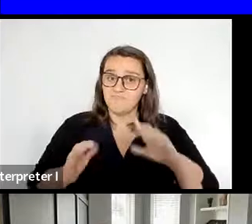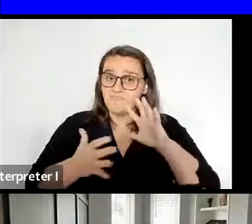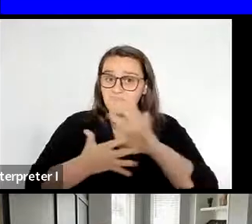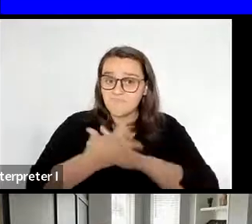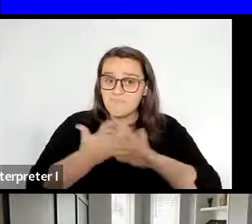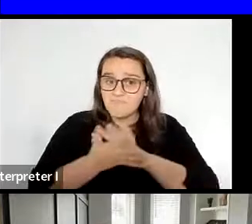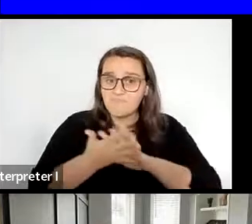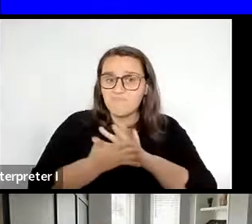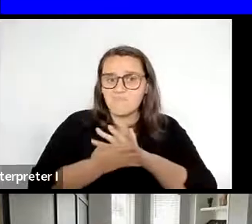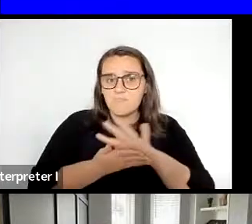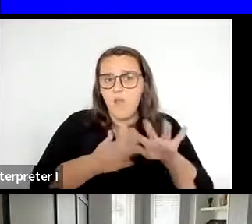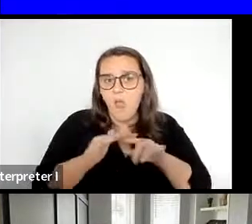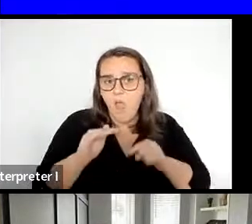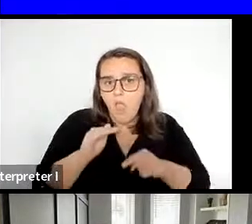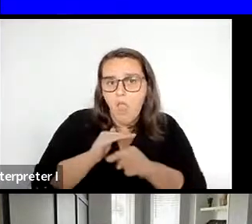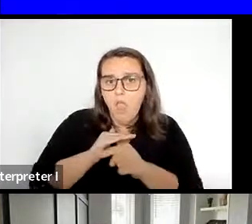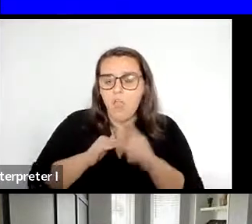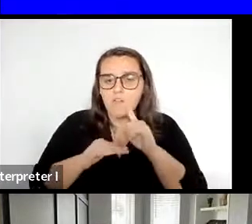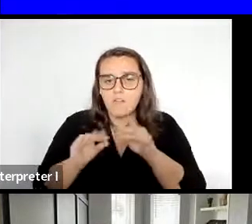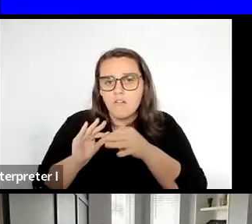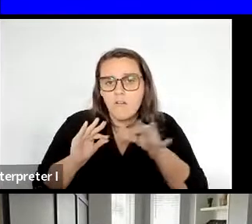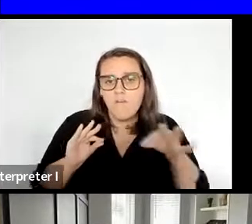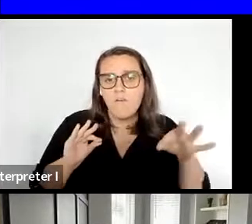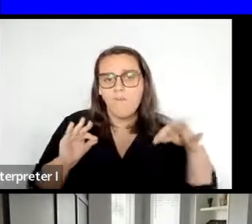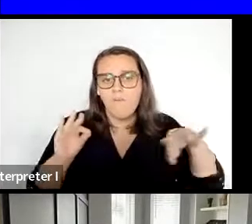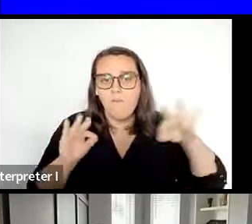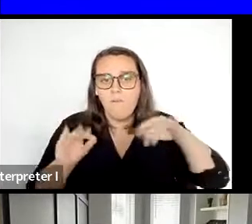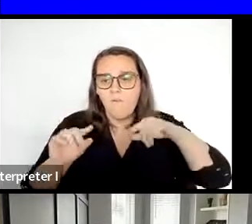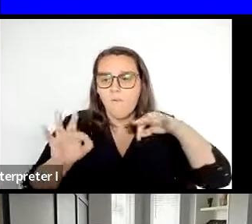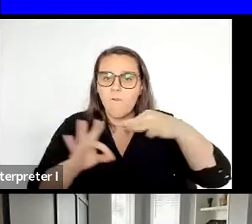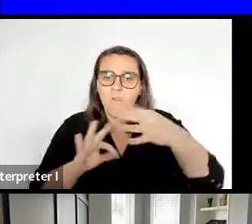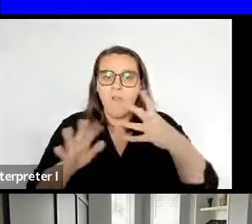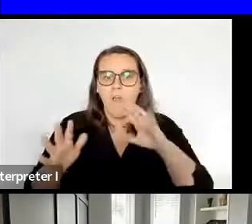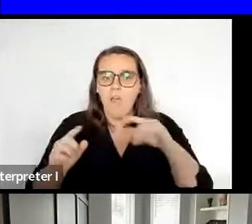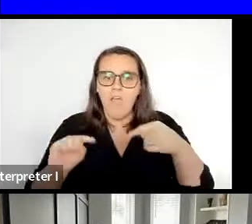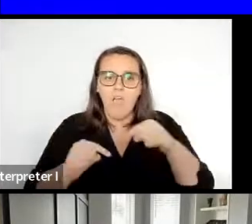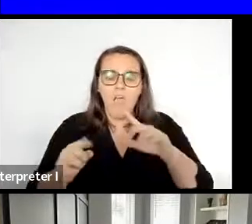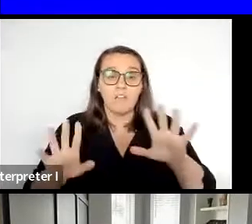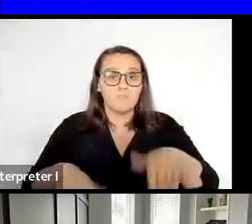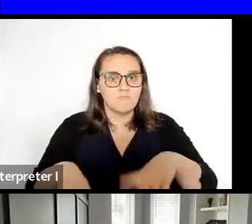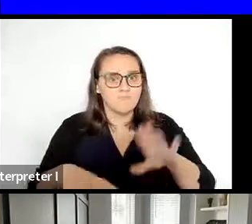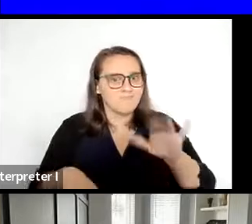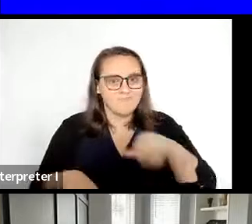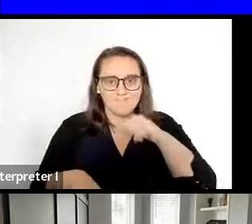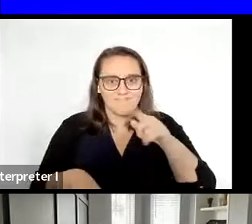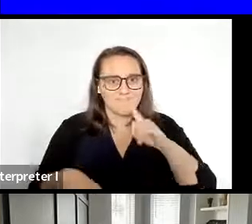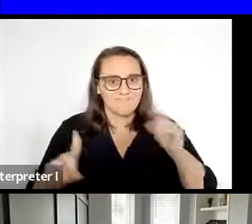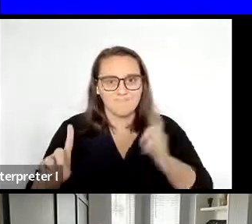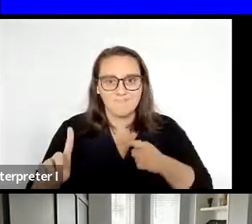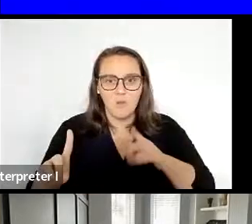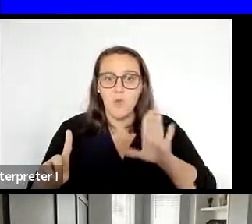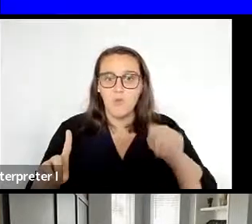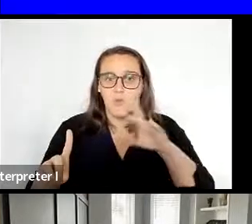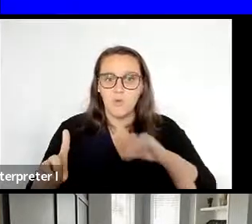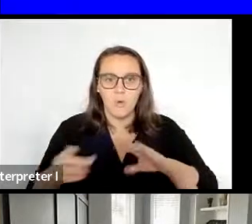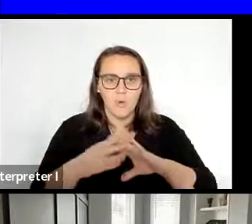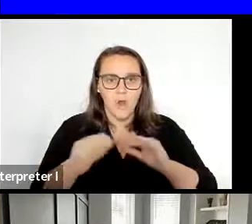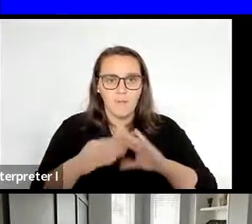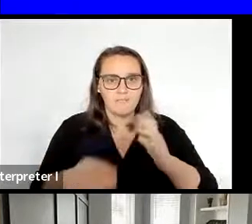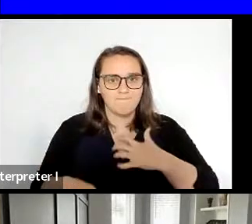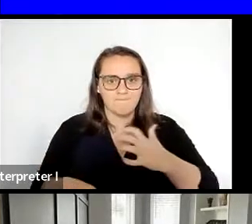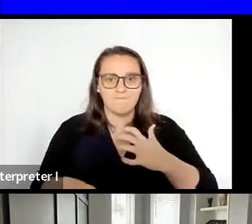and sneaky. That was not anything that we were doing, and I think your comments are objectionable. Thank